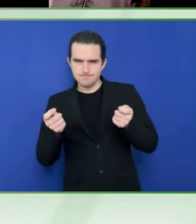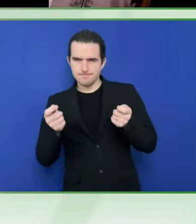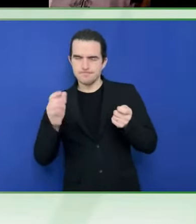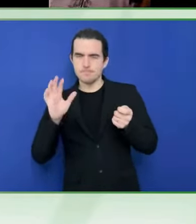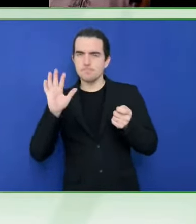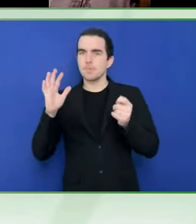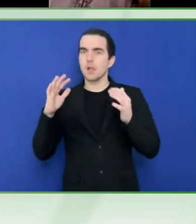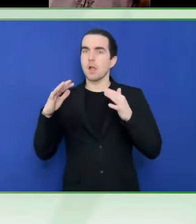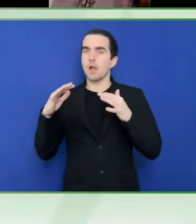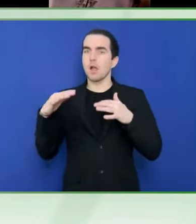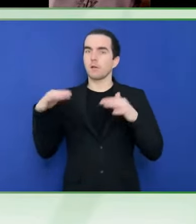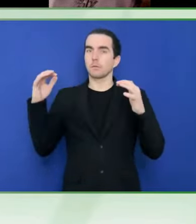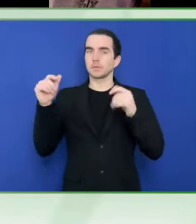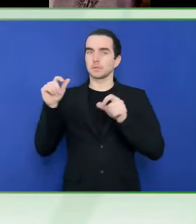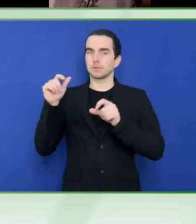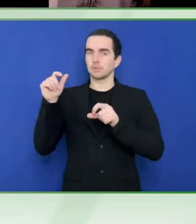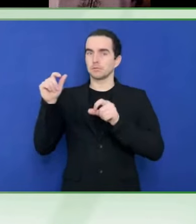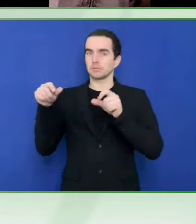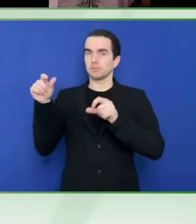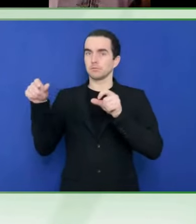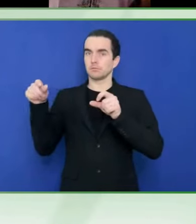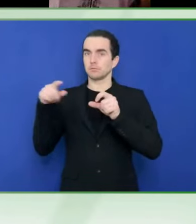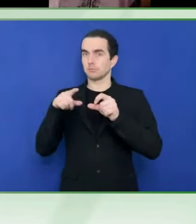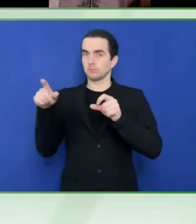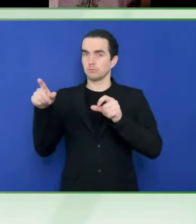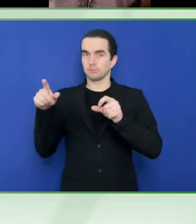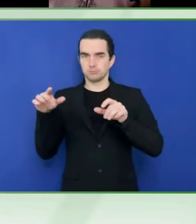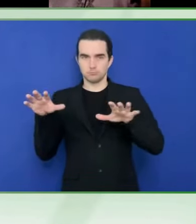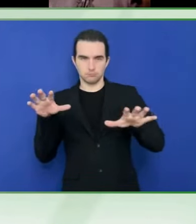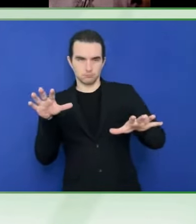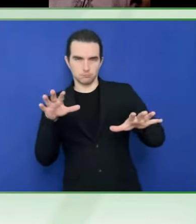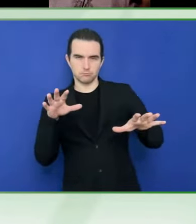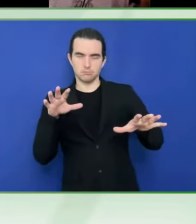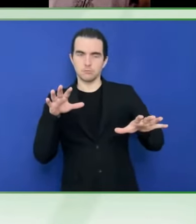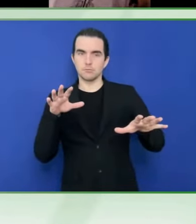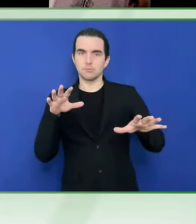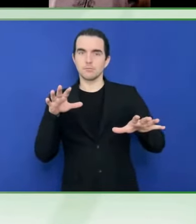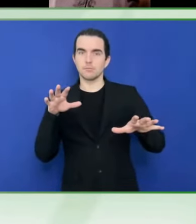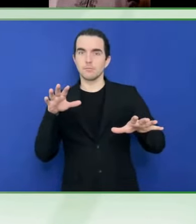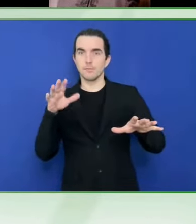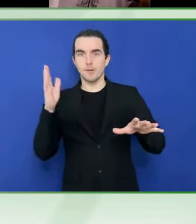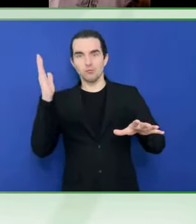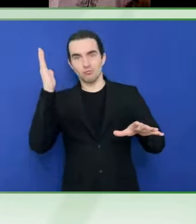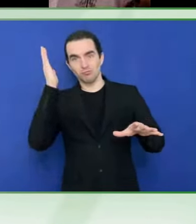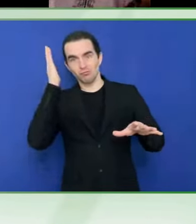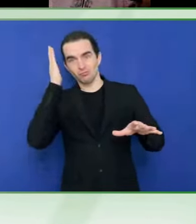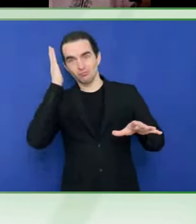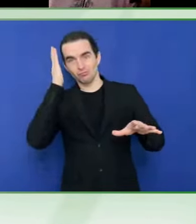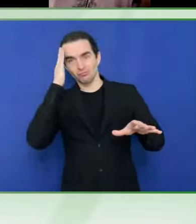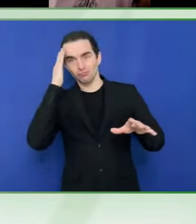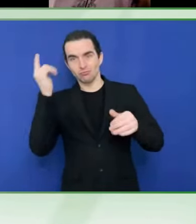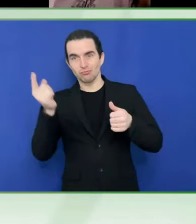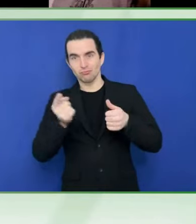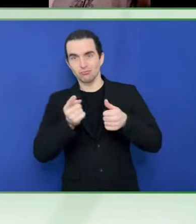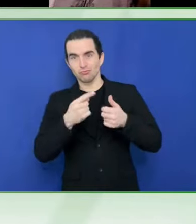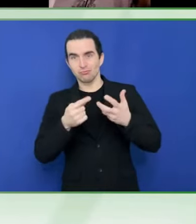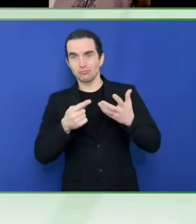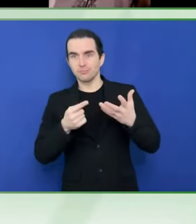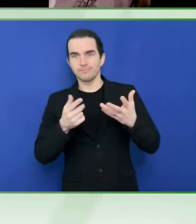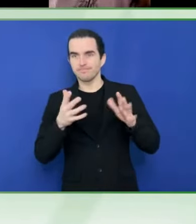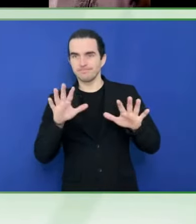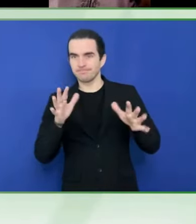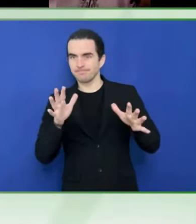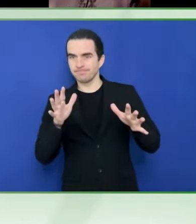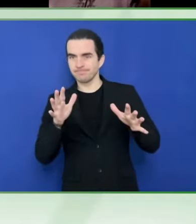on paper. The process of inter-department approval is very tedious.